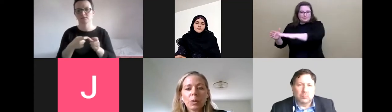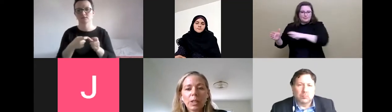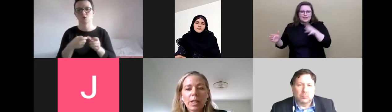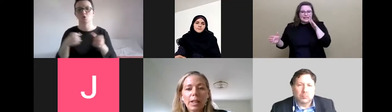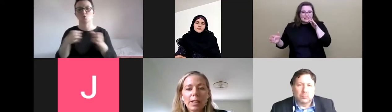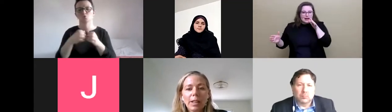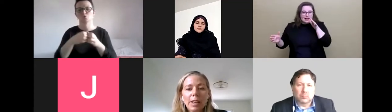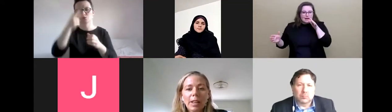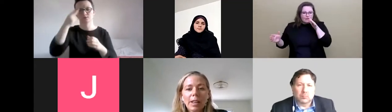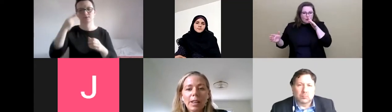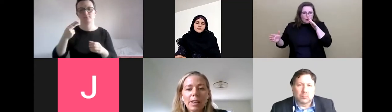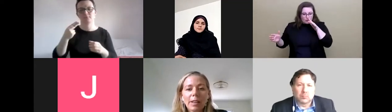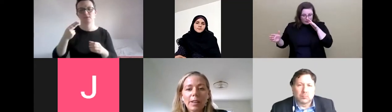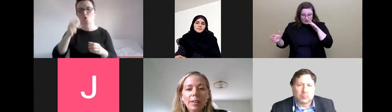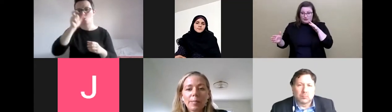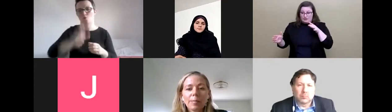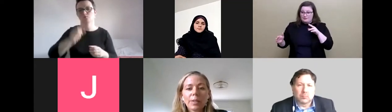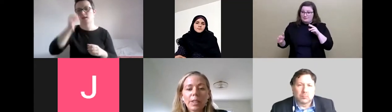who will